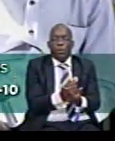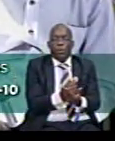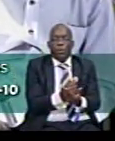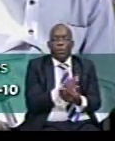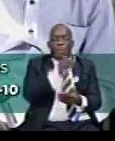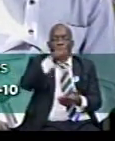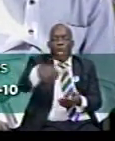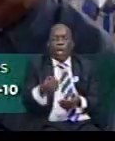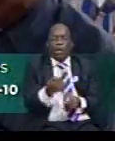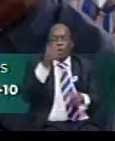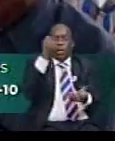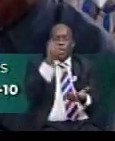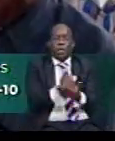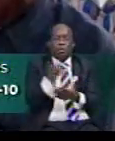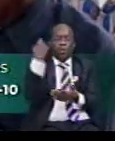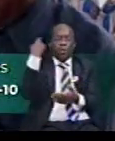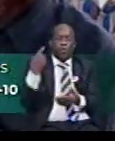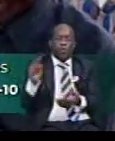Another amen for yourself.